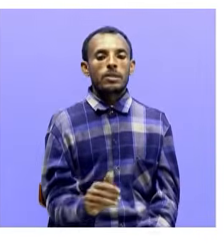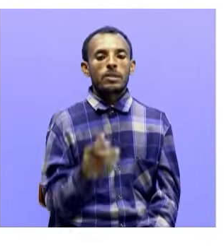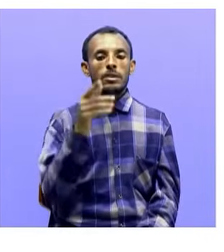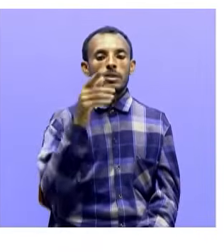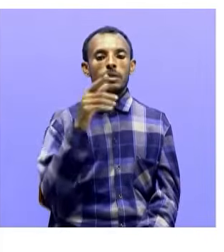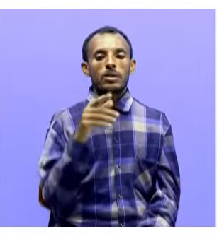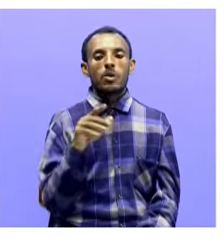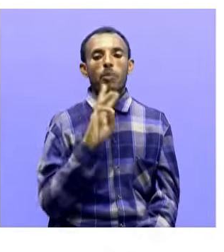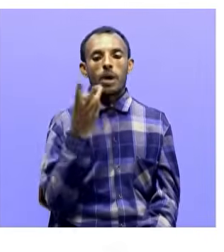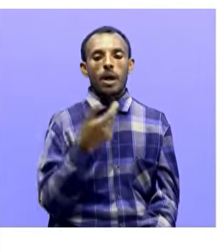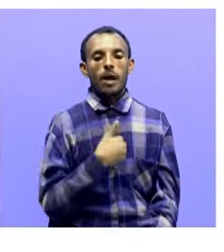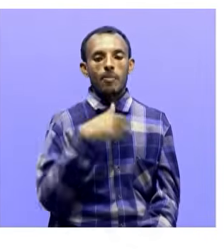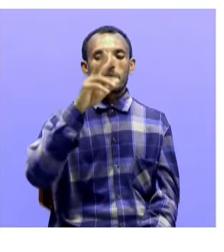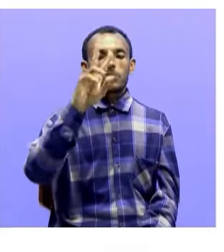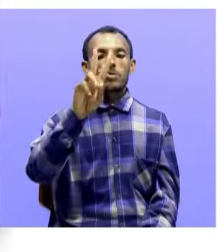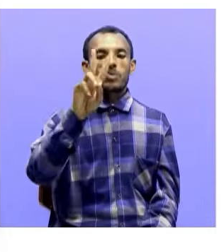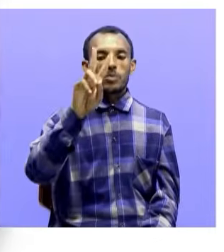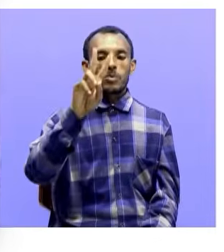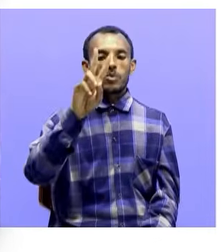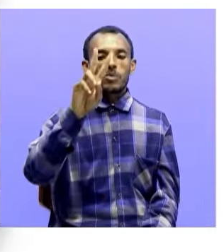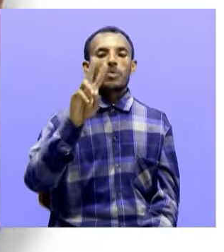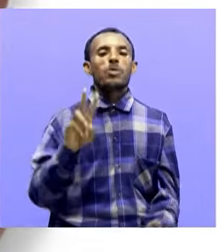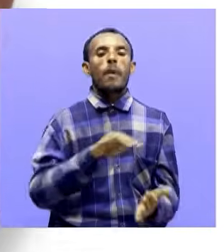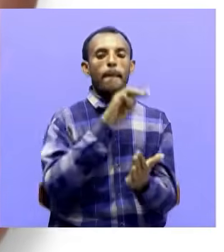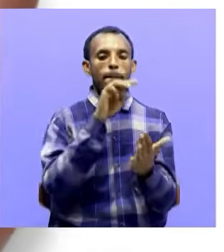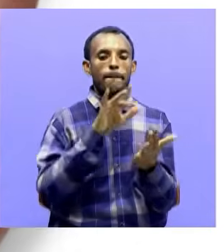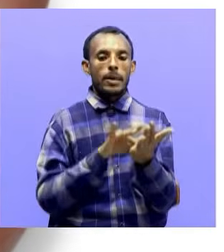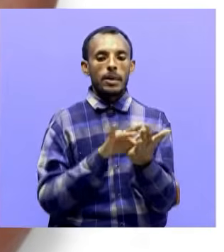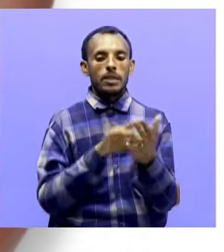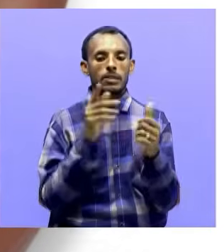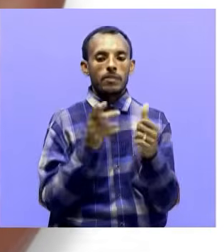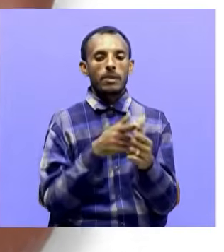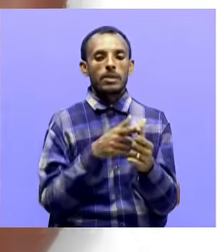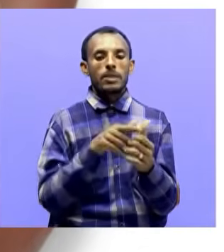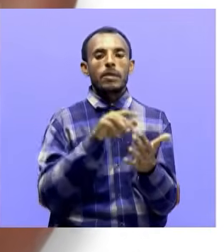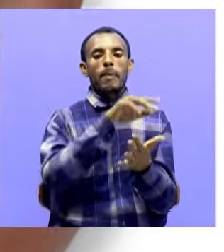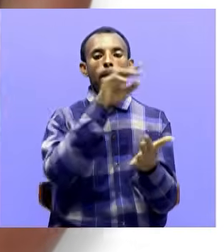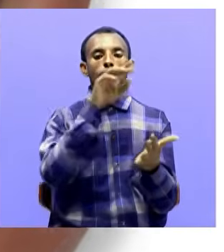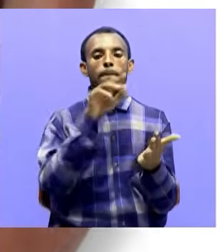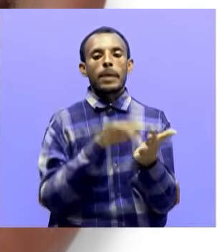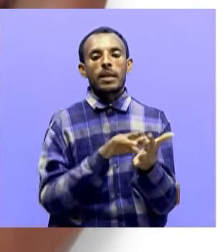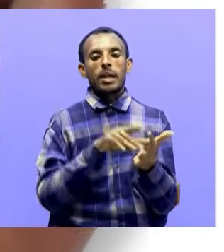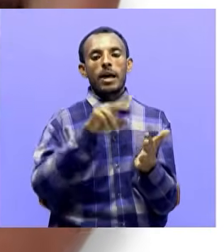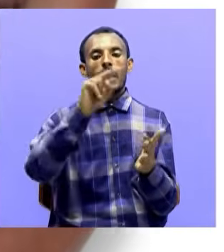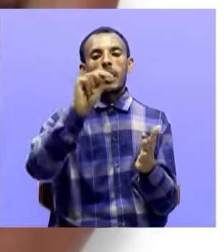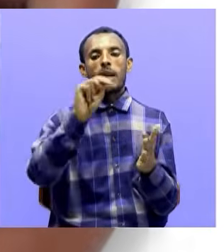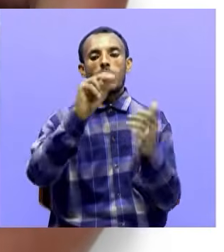we have 2 middle terms in this case. So the first middle term is found n over 2's